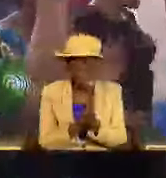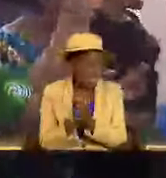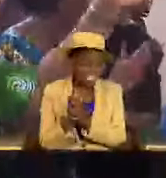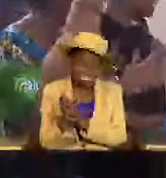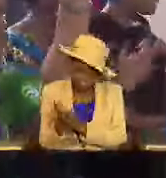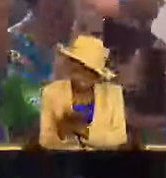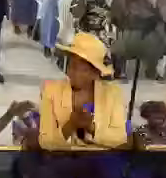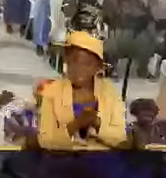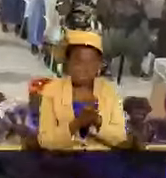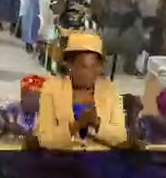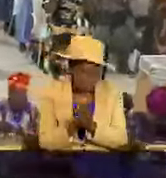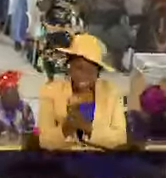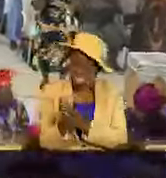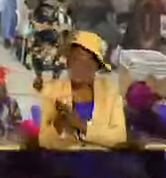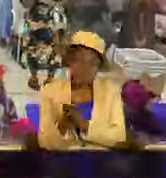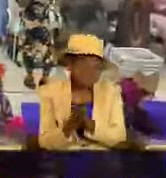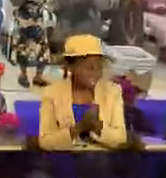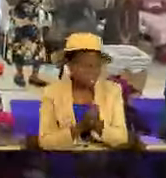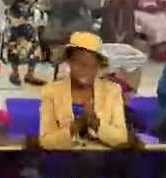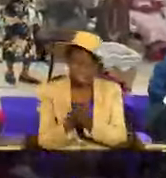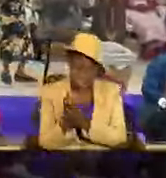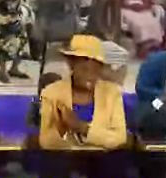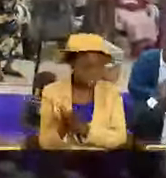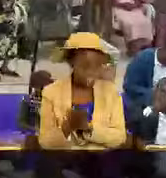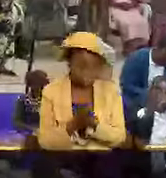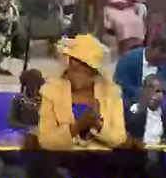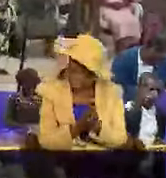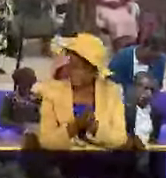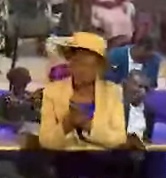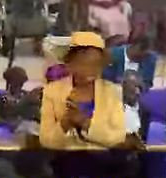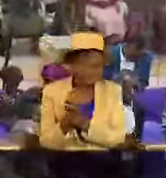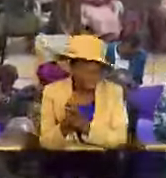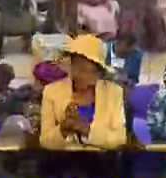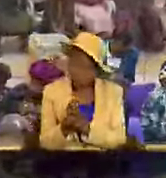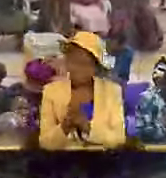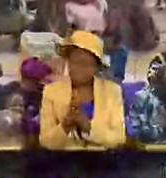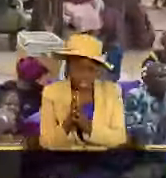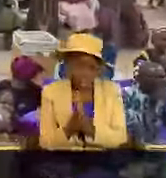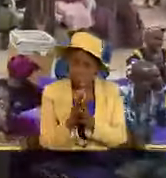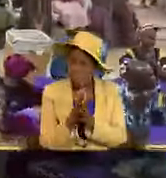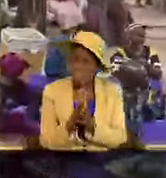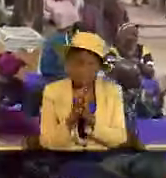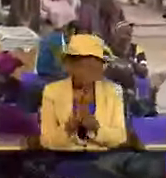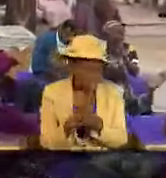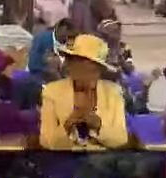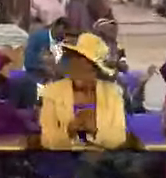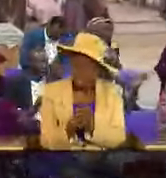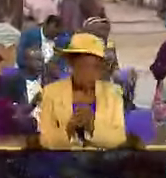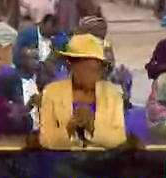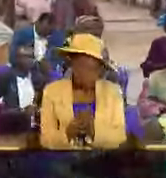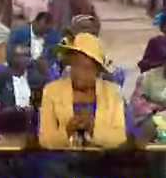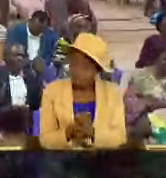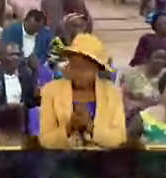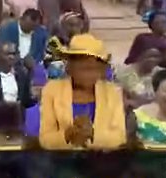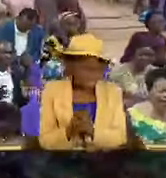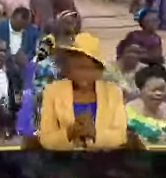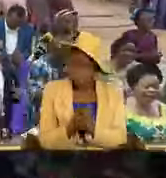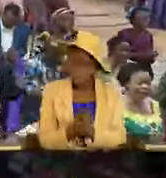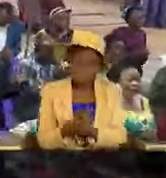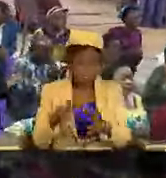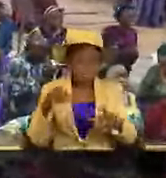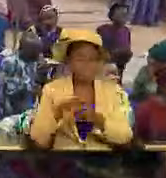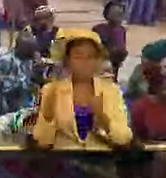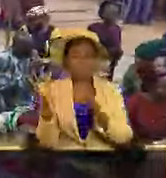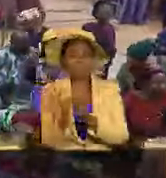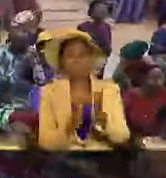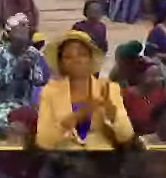name we pray amen Amen in Jesus